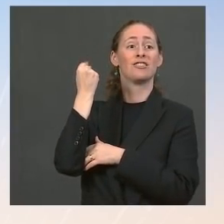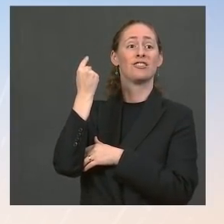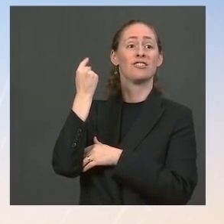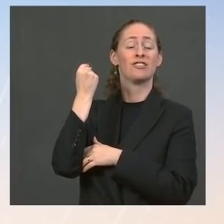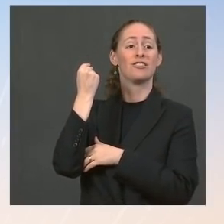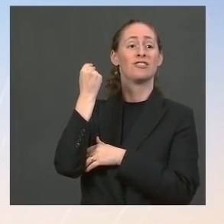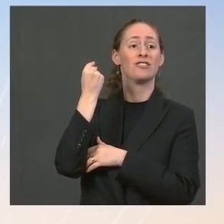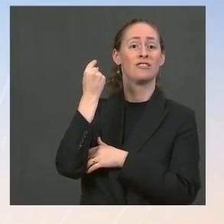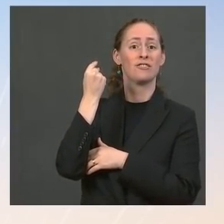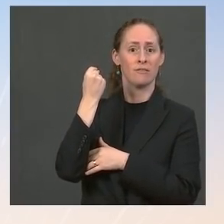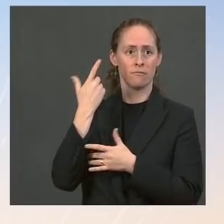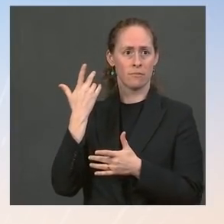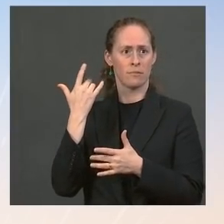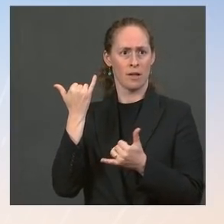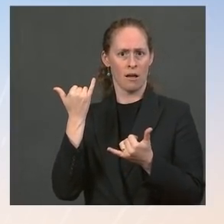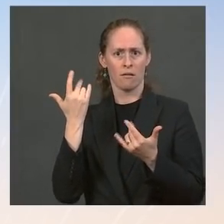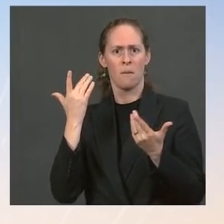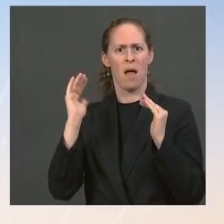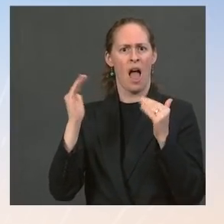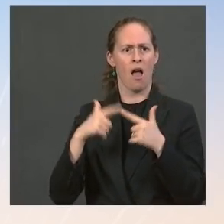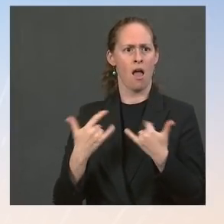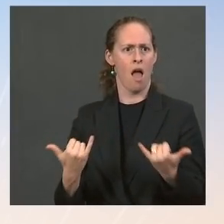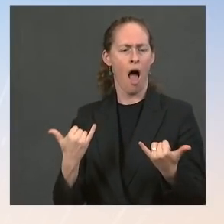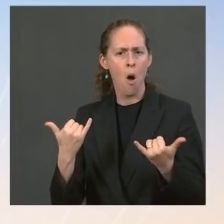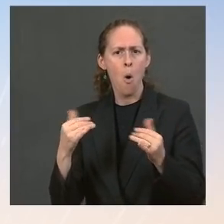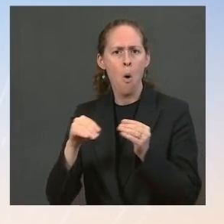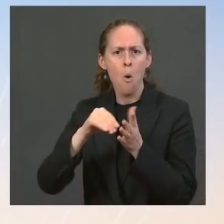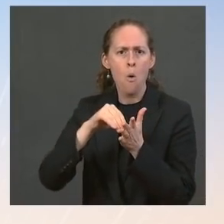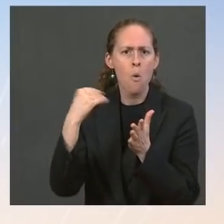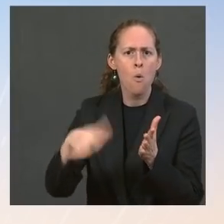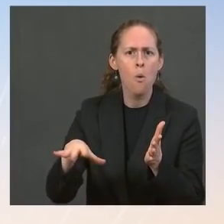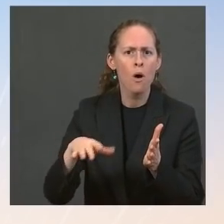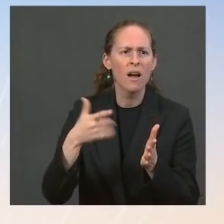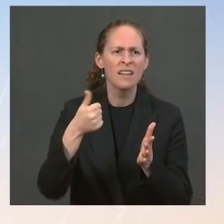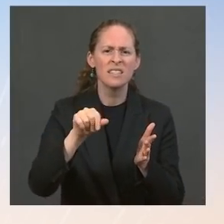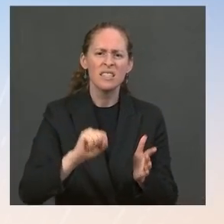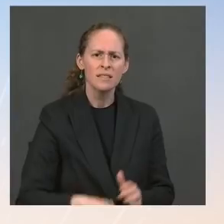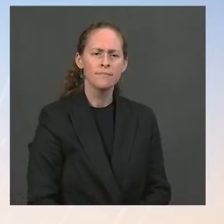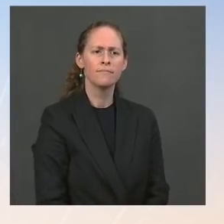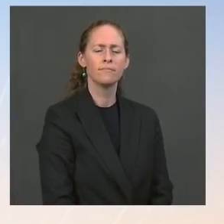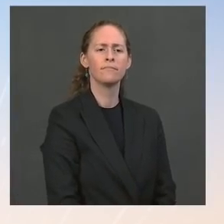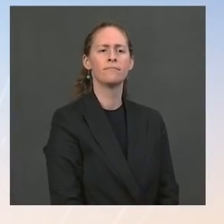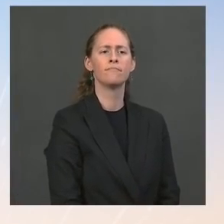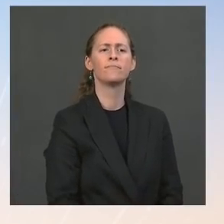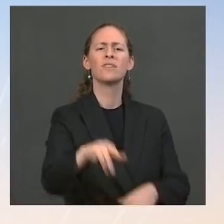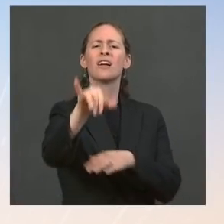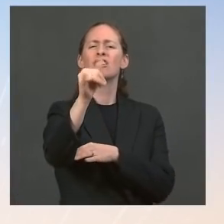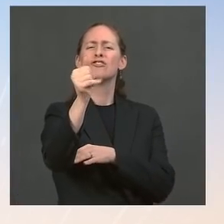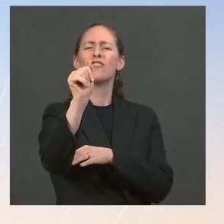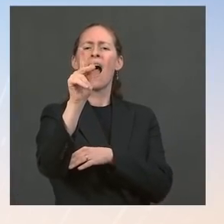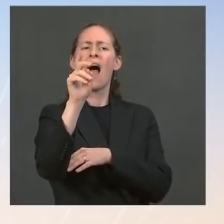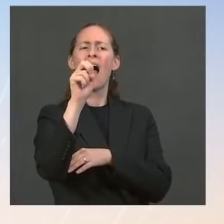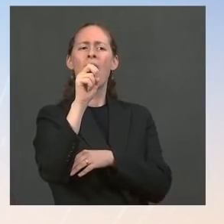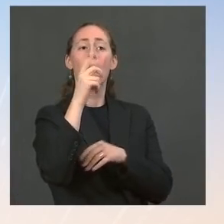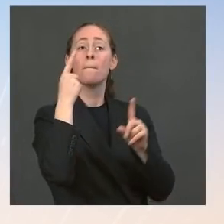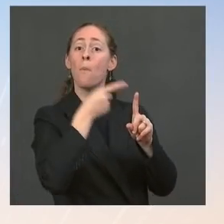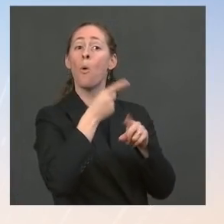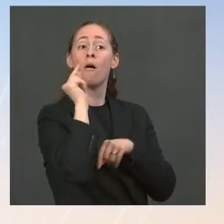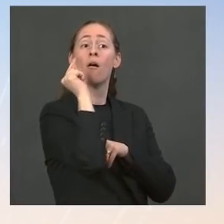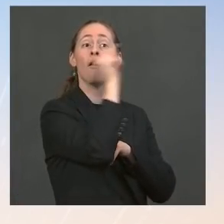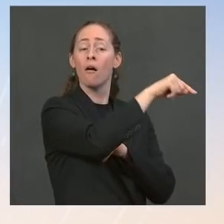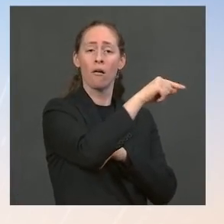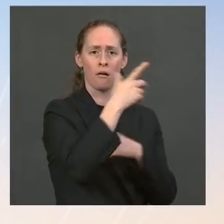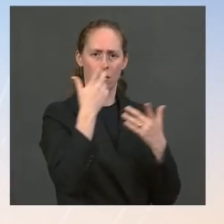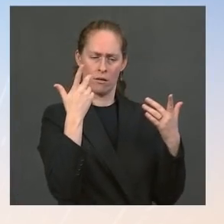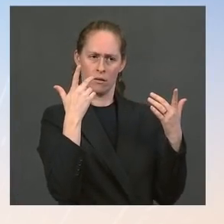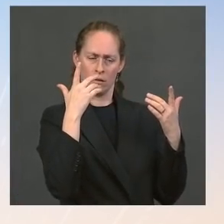the other day, and obviously the focus of his trip was on Yemen and working with the Saudis on Yemen, and our Tim